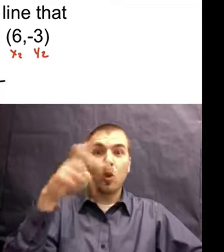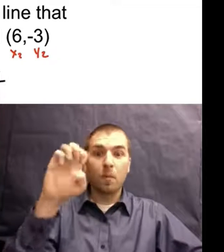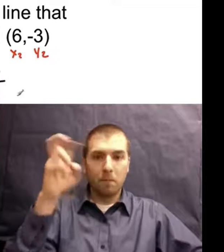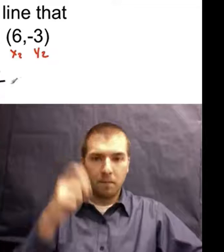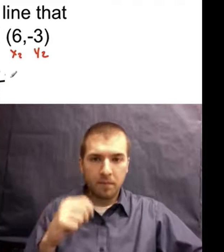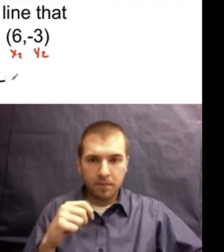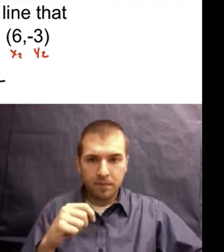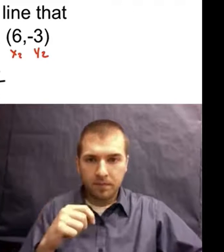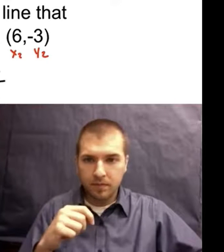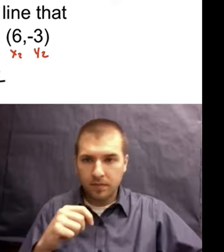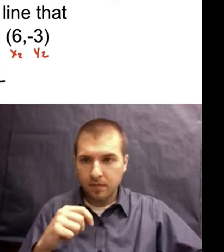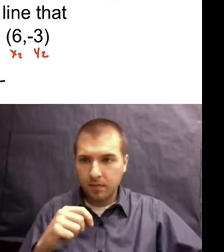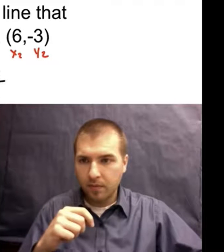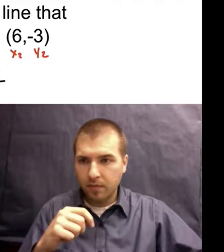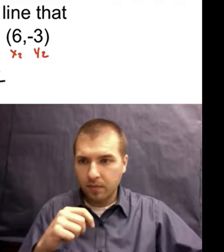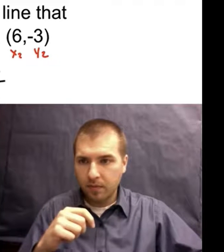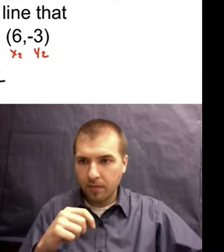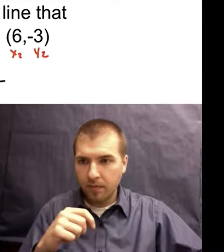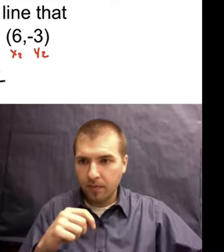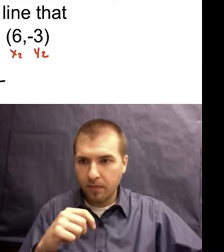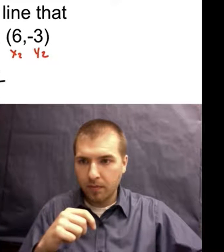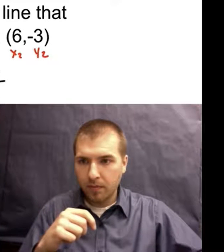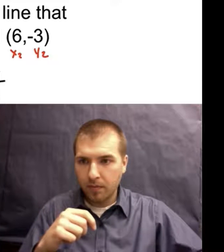1. And that's our slope.